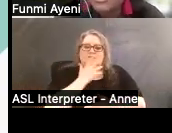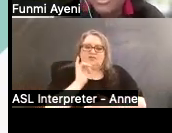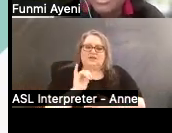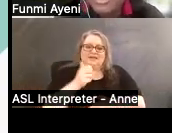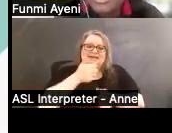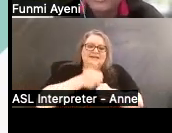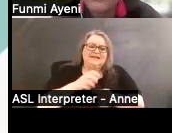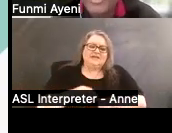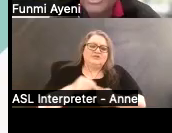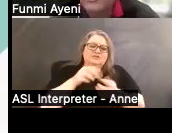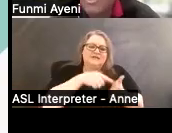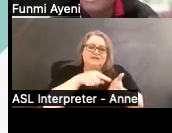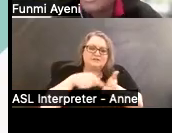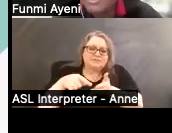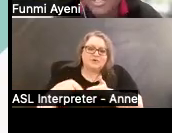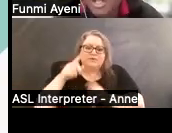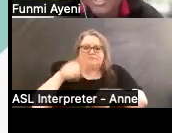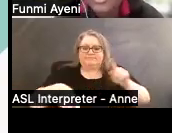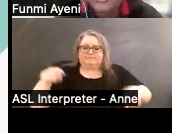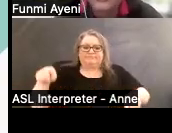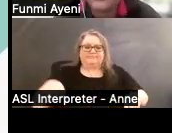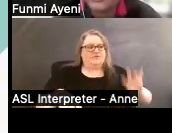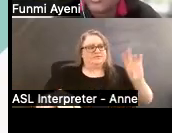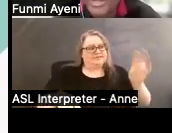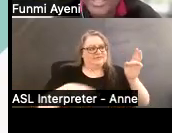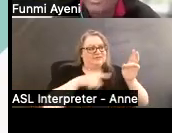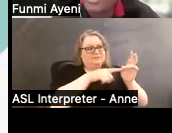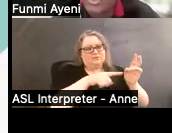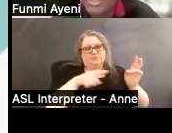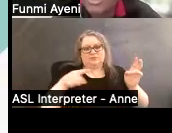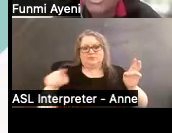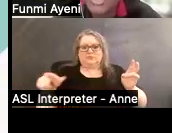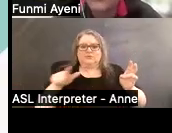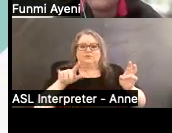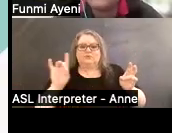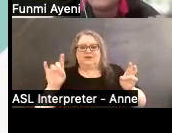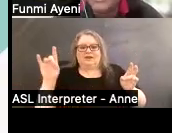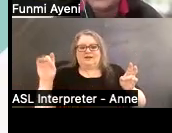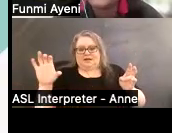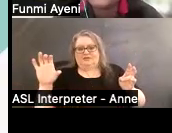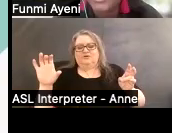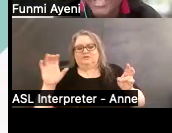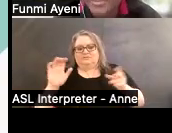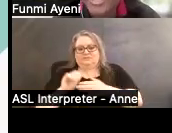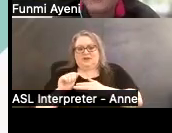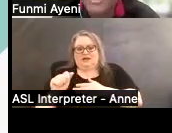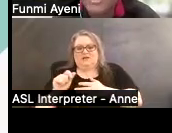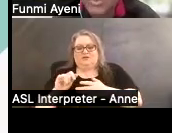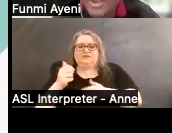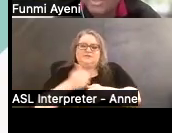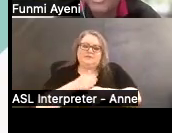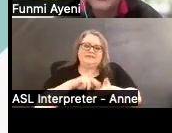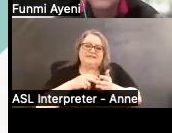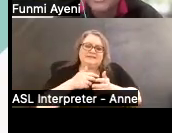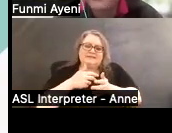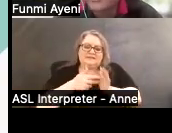unique disbursement ranged from about $7 to $2,800, which means at each time that funding